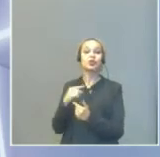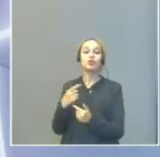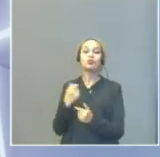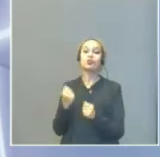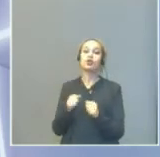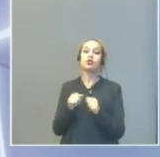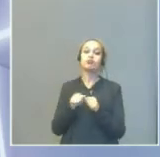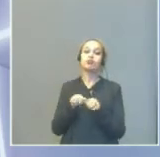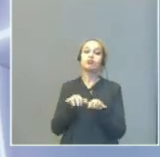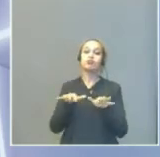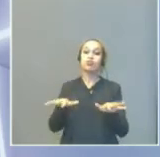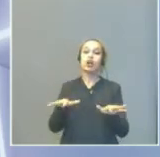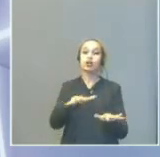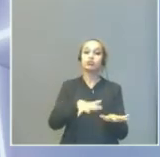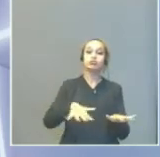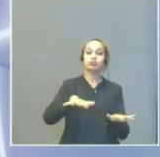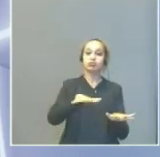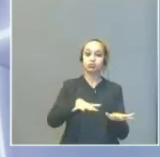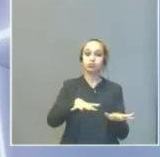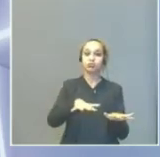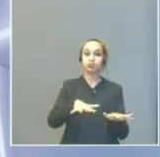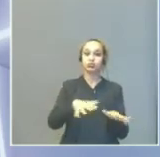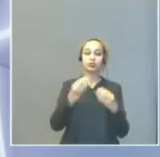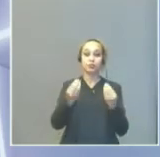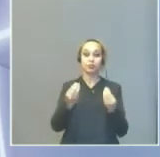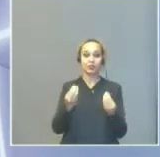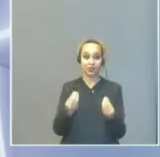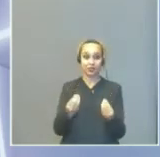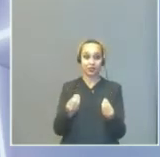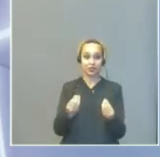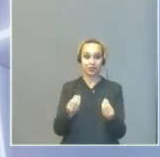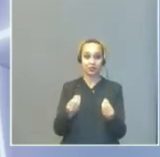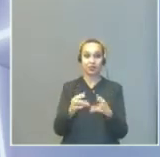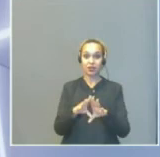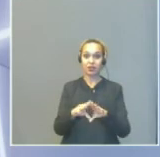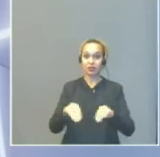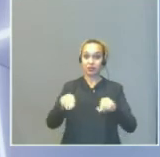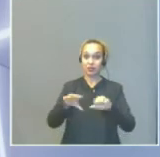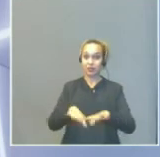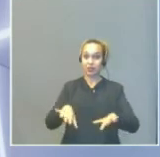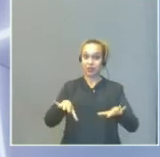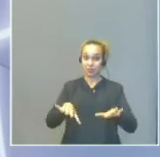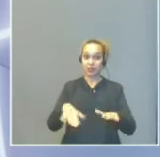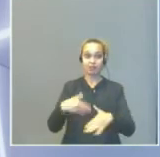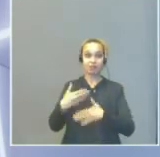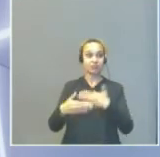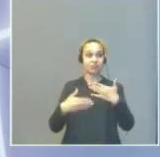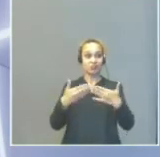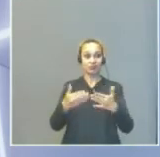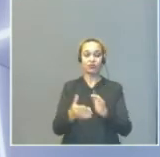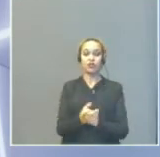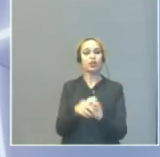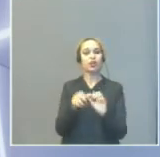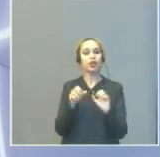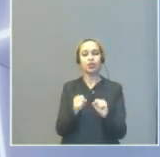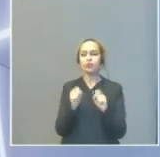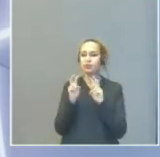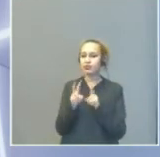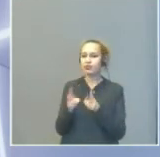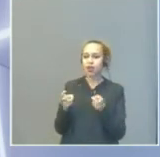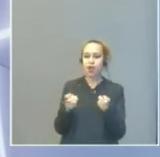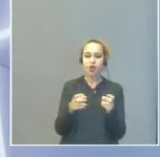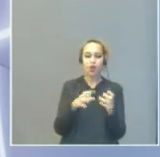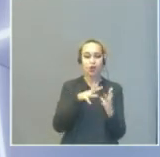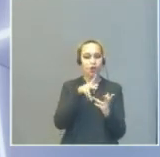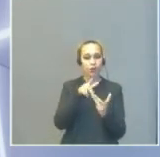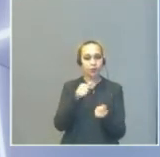ground, to fall to the ground in acts of libation and prostration, to listen to the world again, to